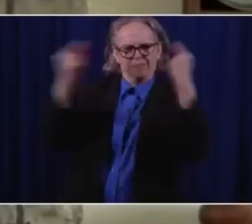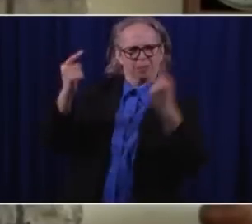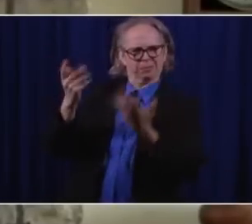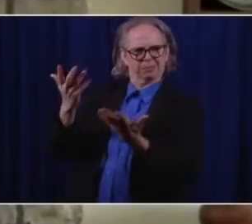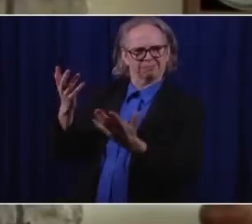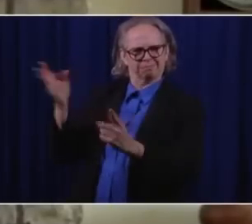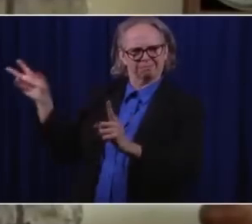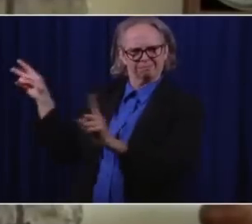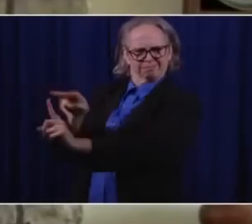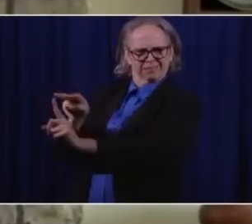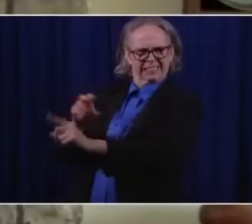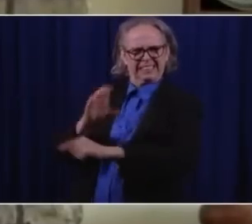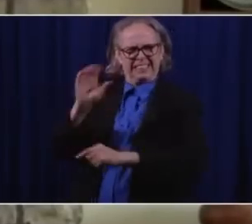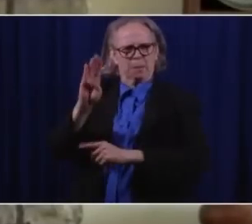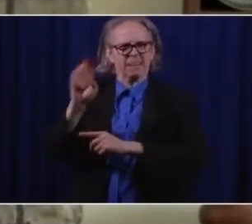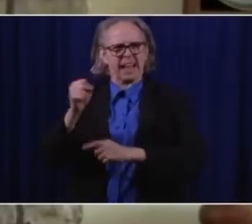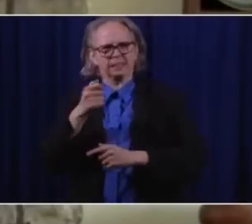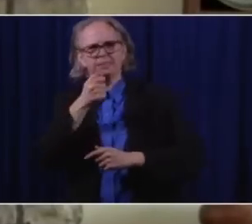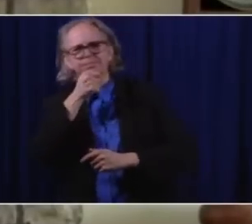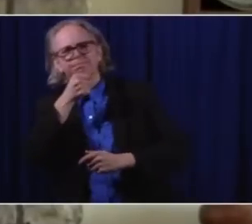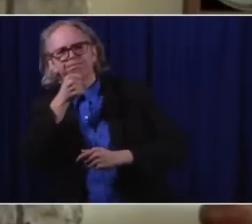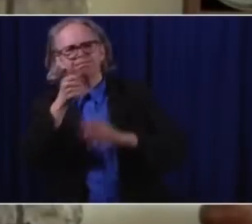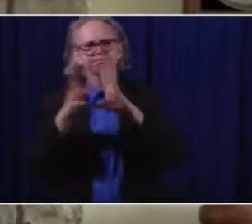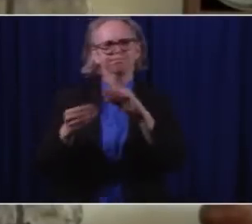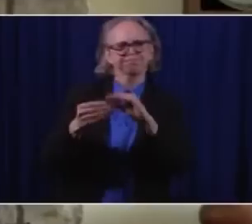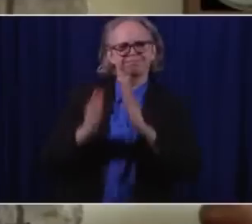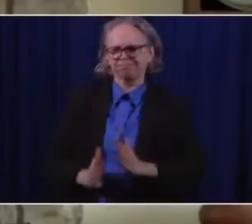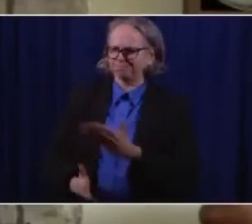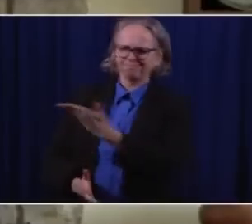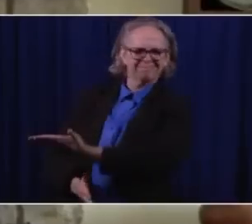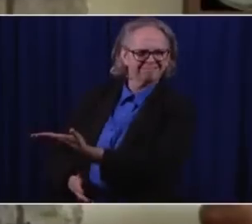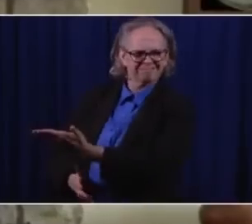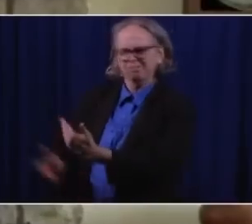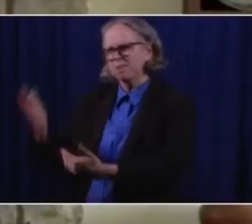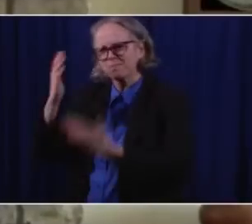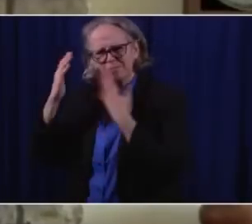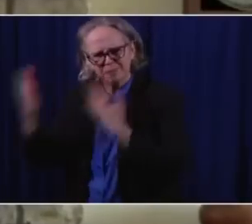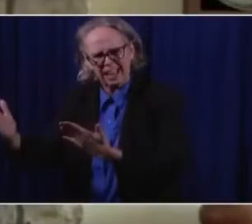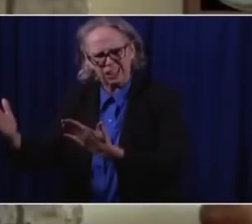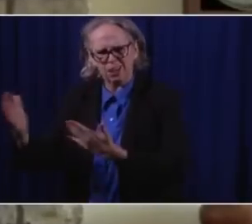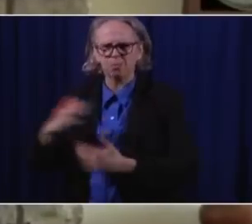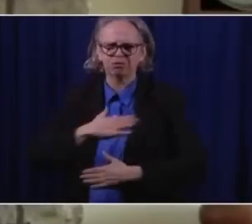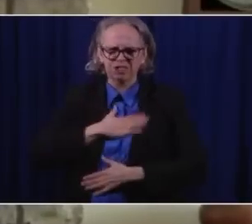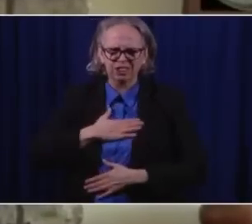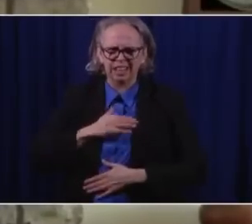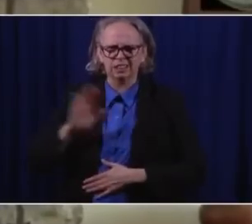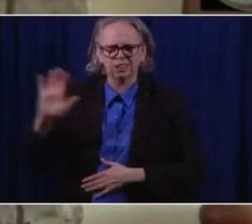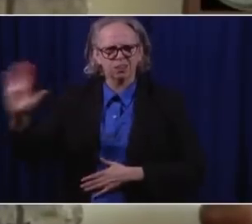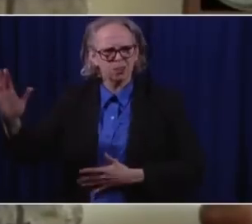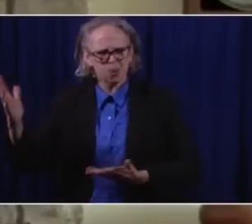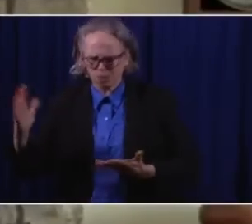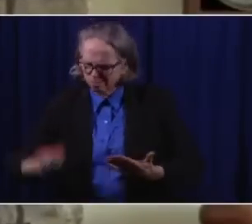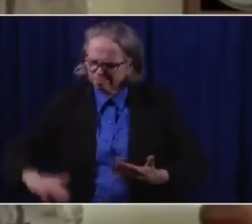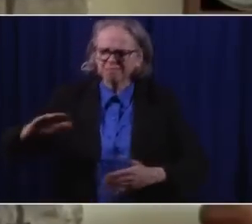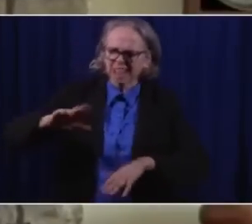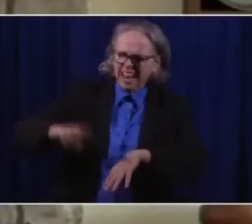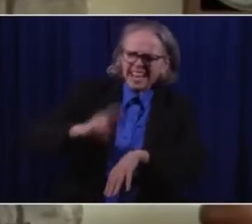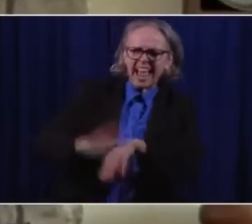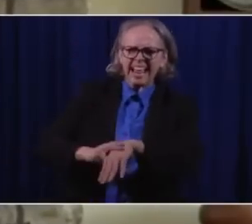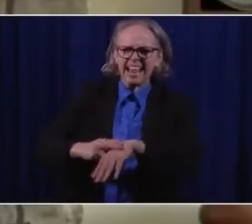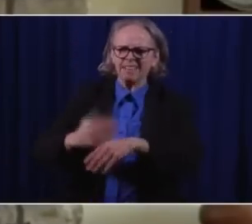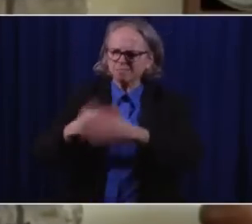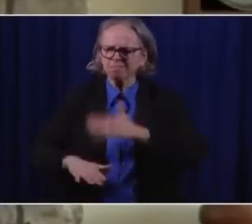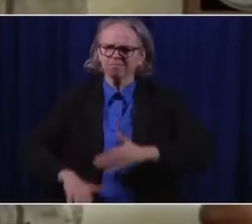you, and thank you for what you stand for, a native Buckeye, and we're very proud of you, and we appreciate the